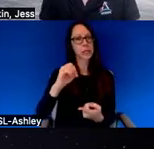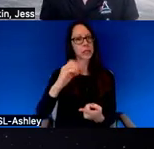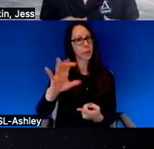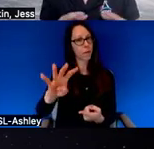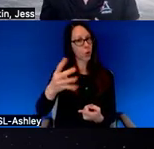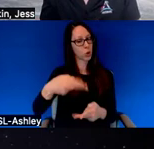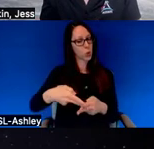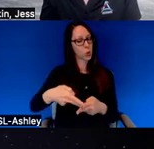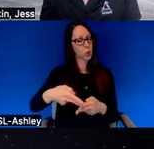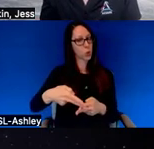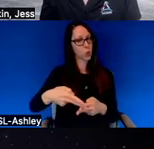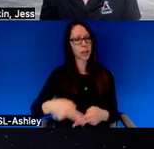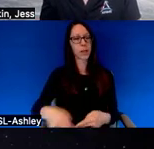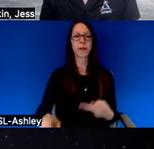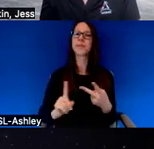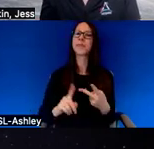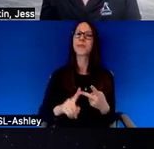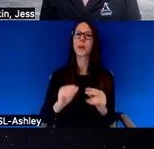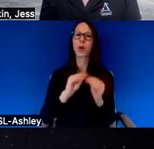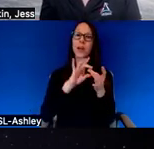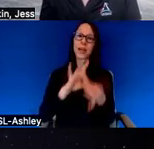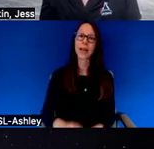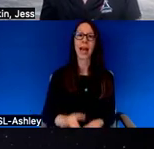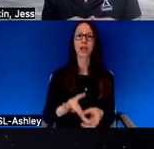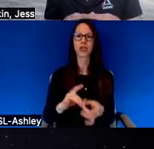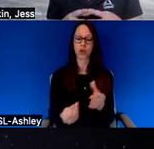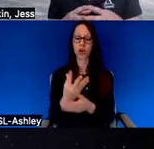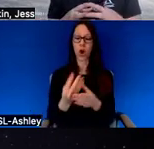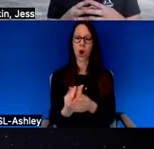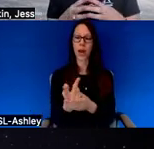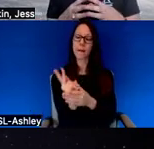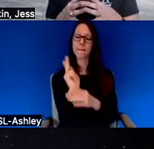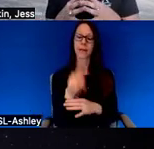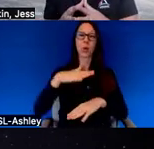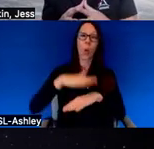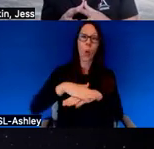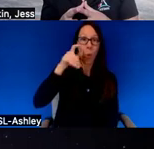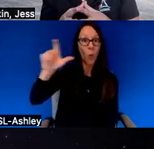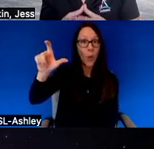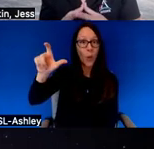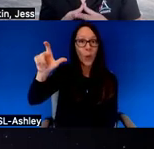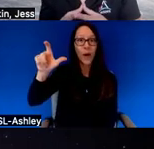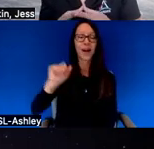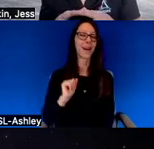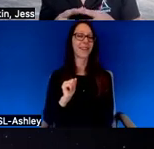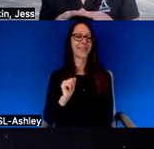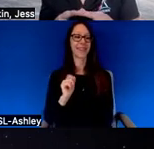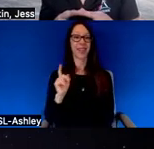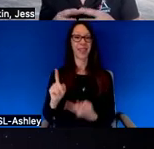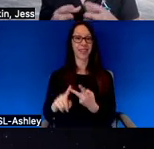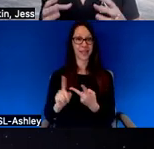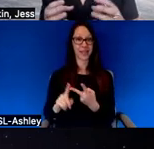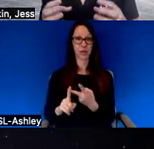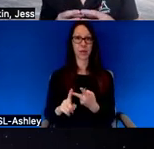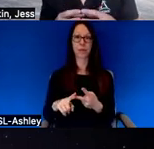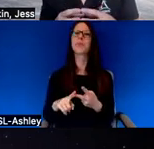quickly. And this one is more directly tied to growing plants on the moon. So what this program will do is it will give you a kit